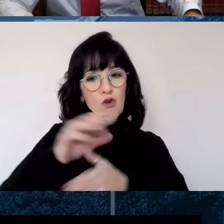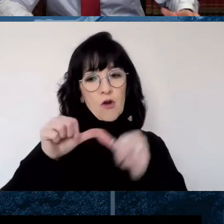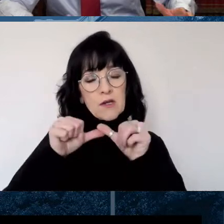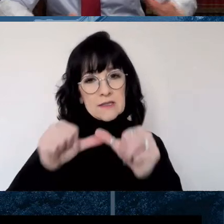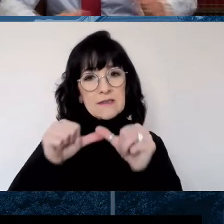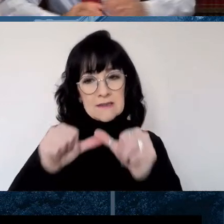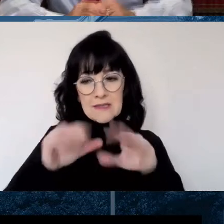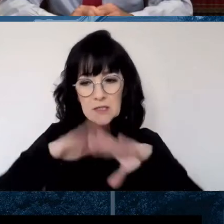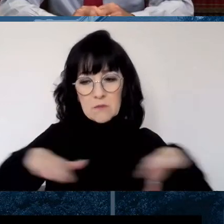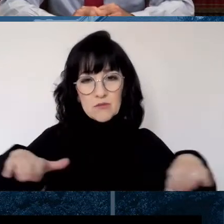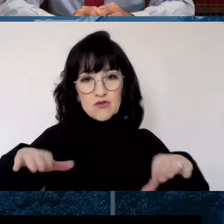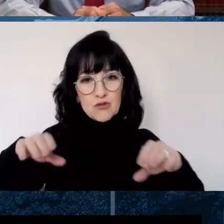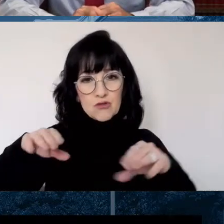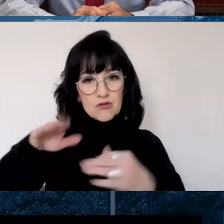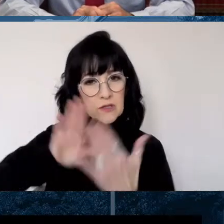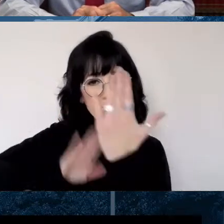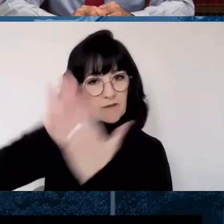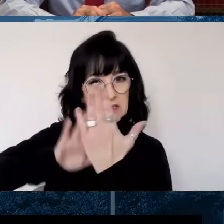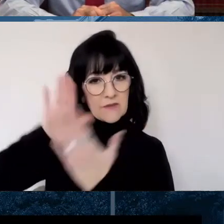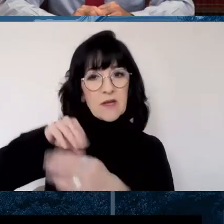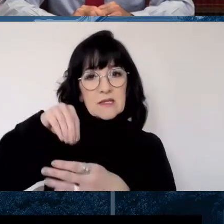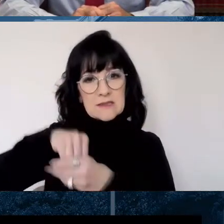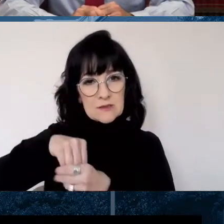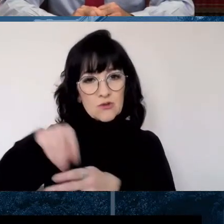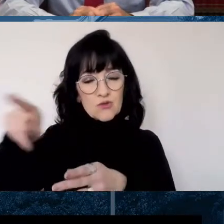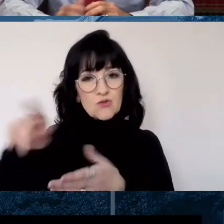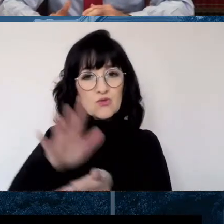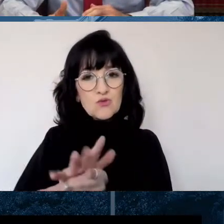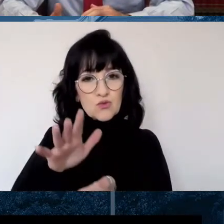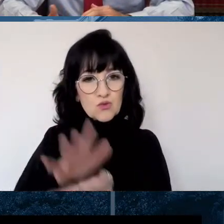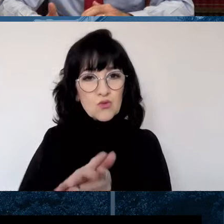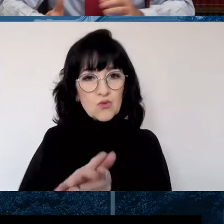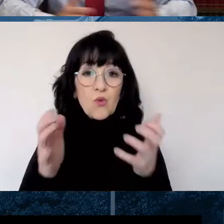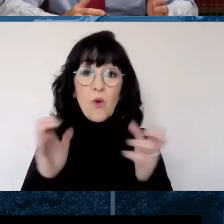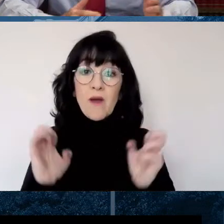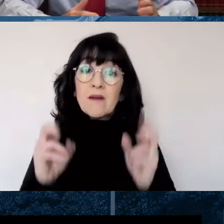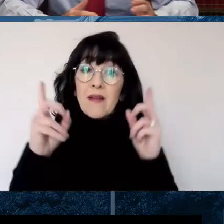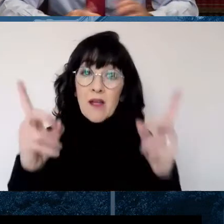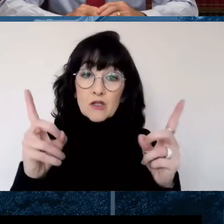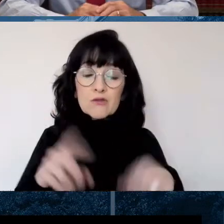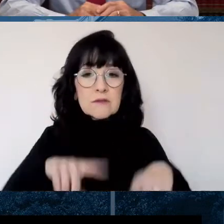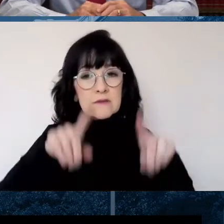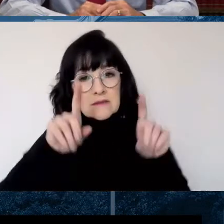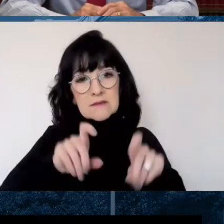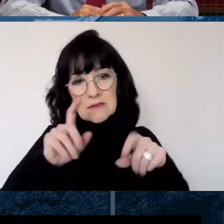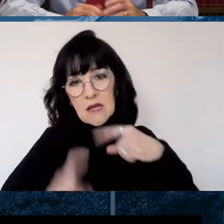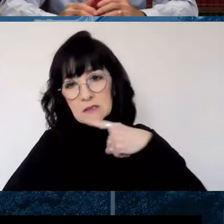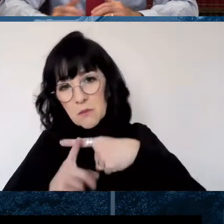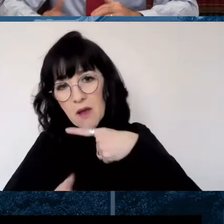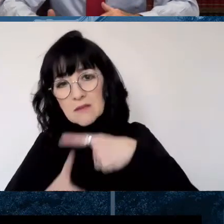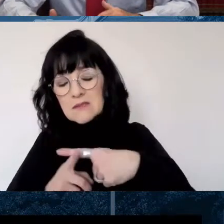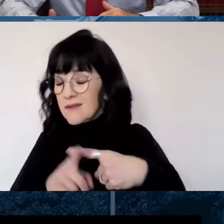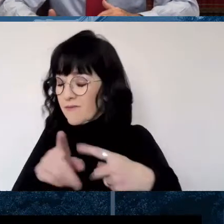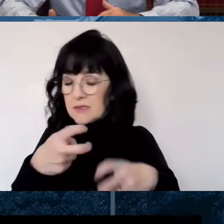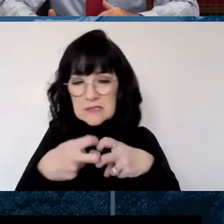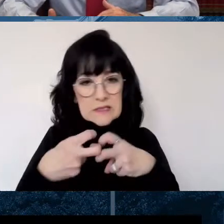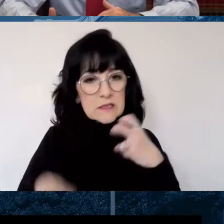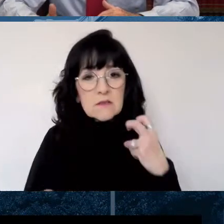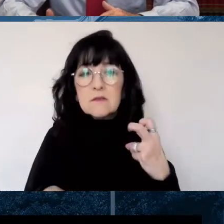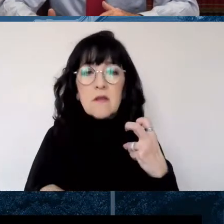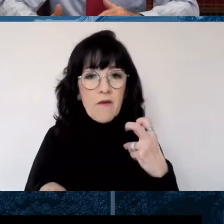schools open, mostly because educators and staff who've tested positive. Operationally, it's tough to run a building